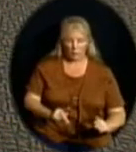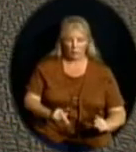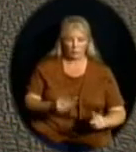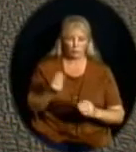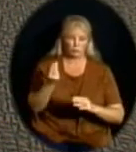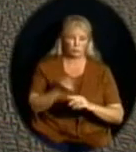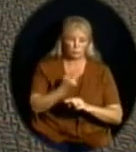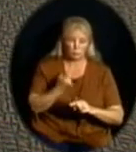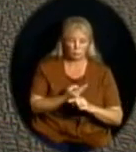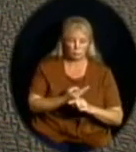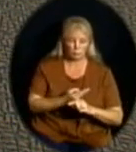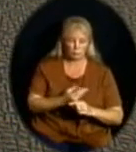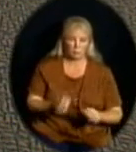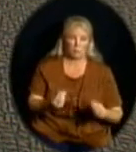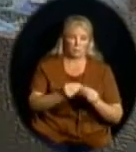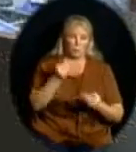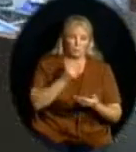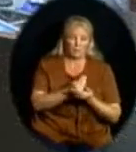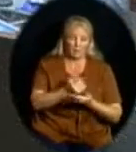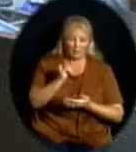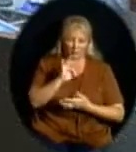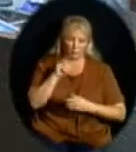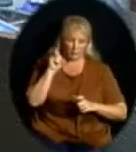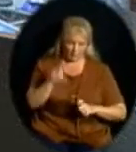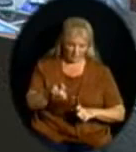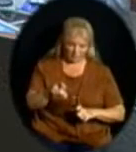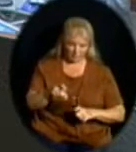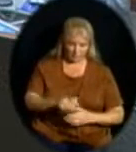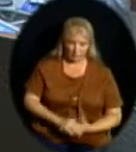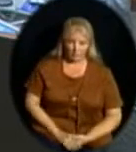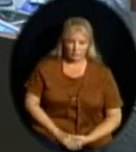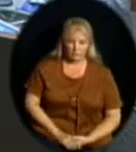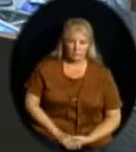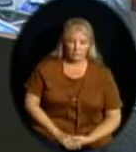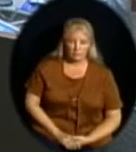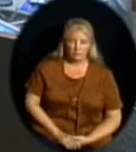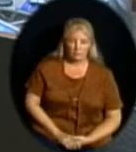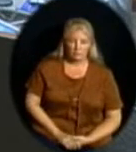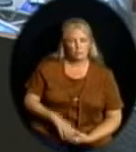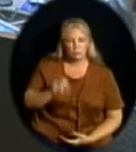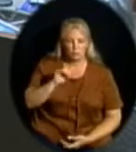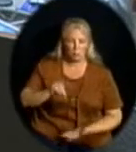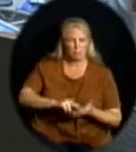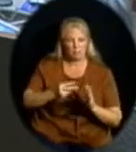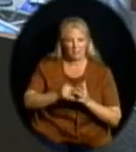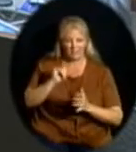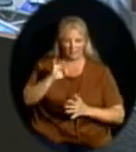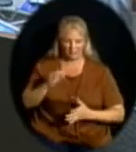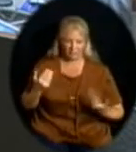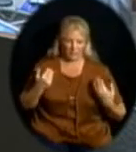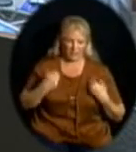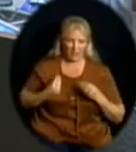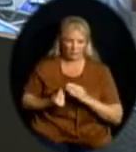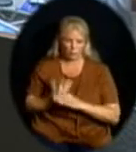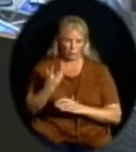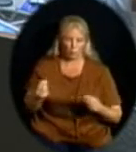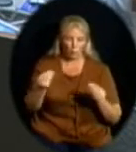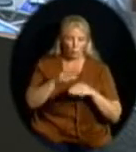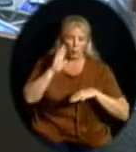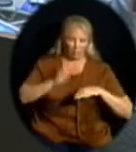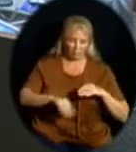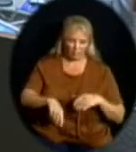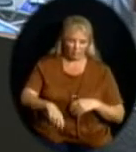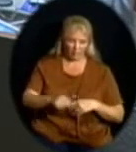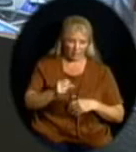meeting student needs. So then any growth over 1,200 students would require us to do something incremental. Another publication, correct.